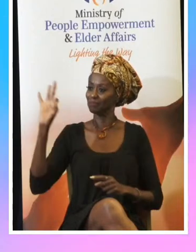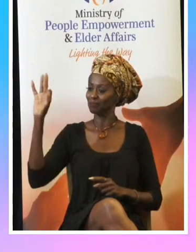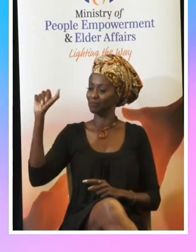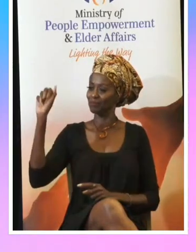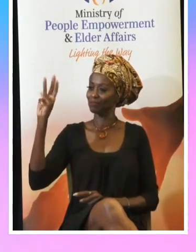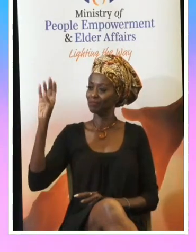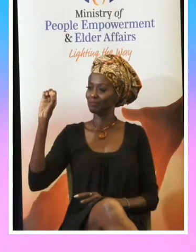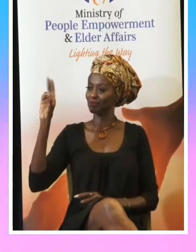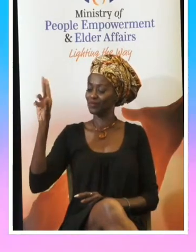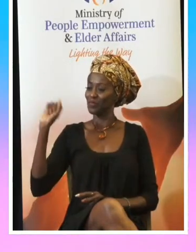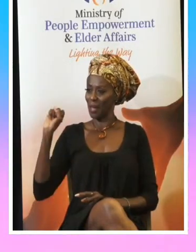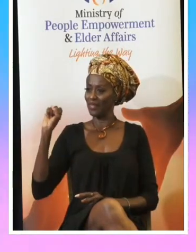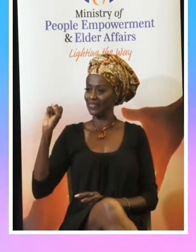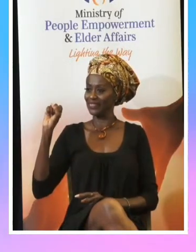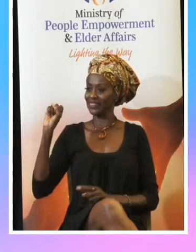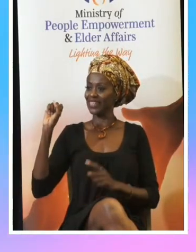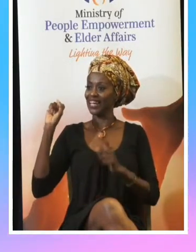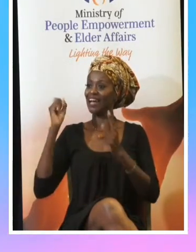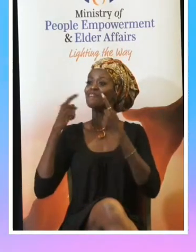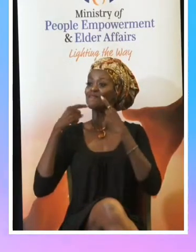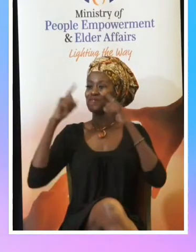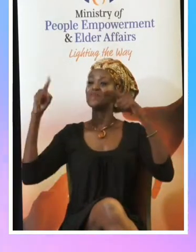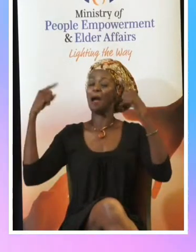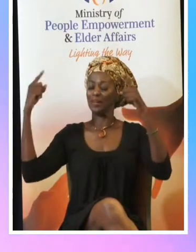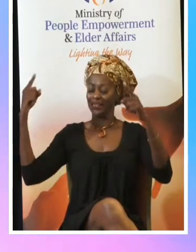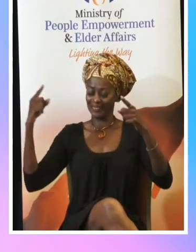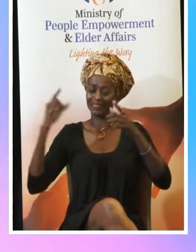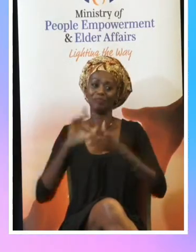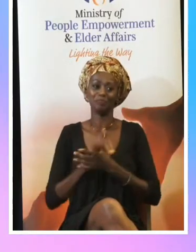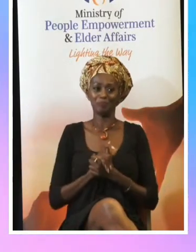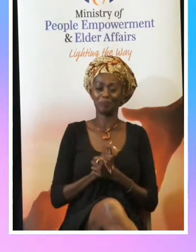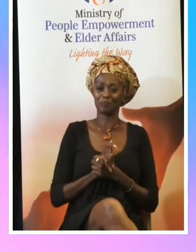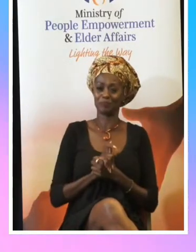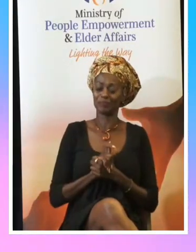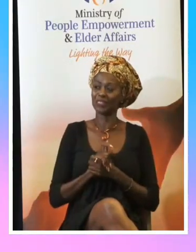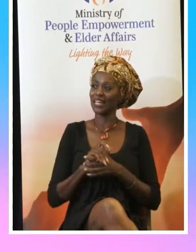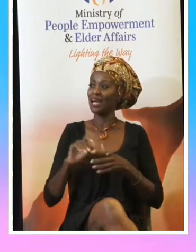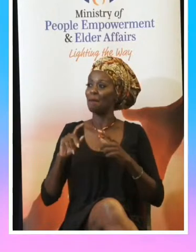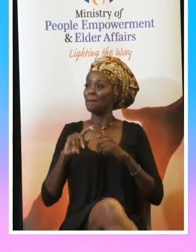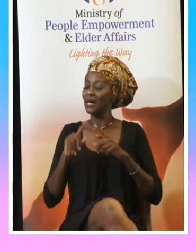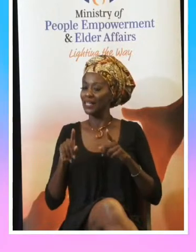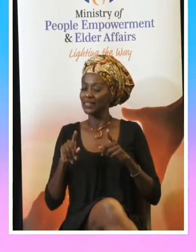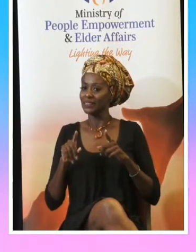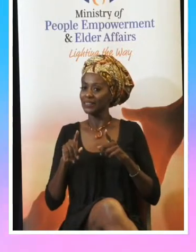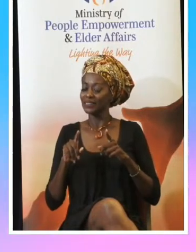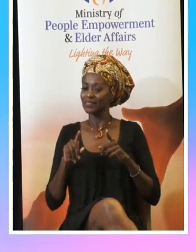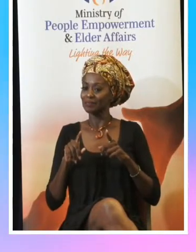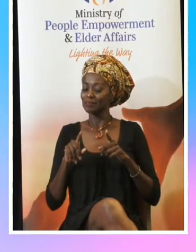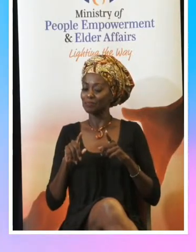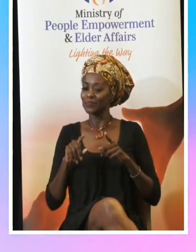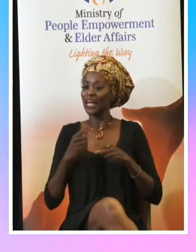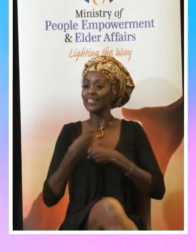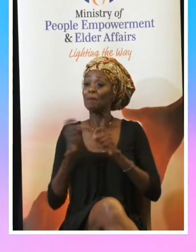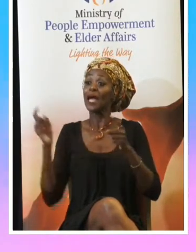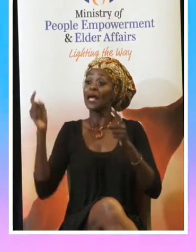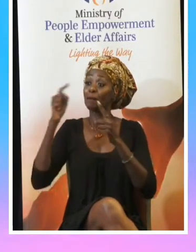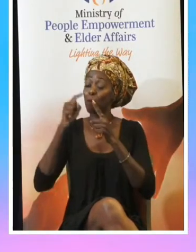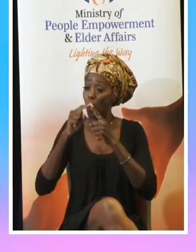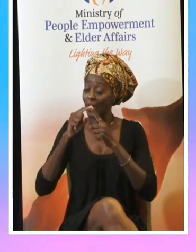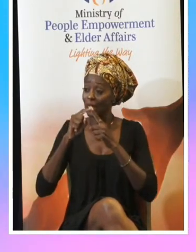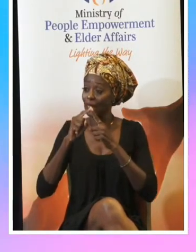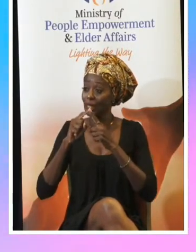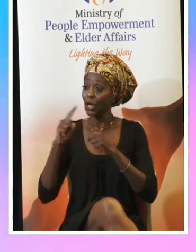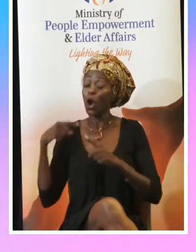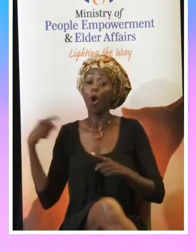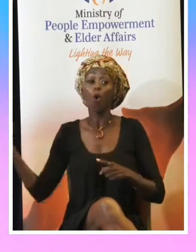I got on some occasions, but just to make the point that we have to